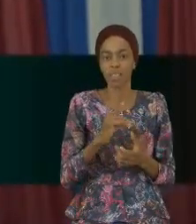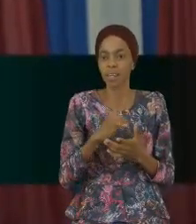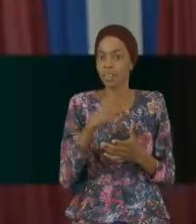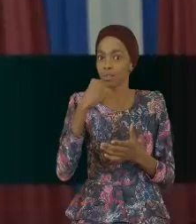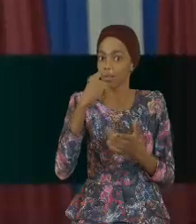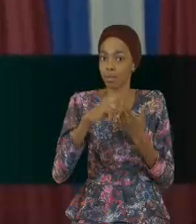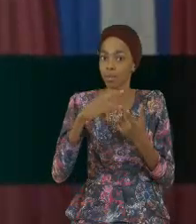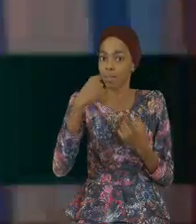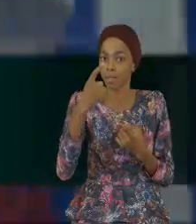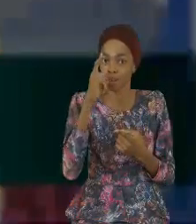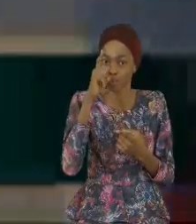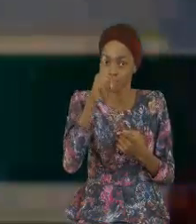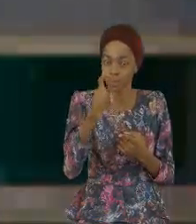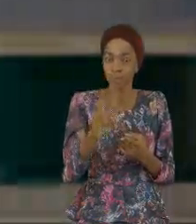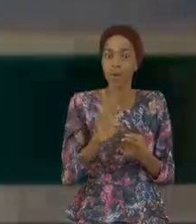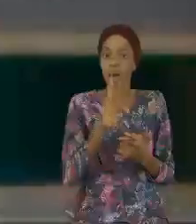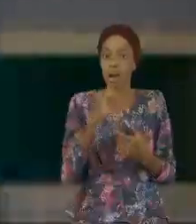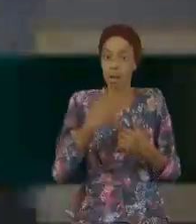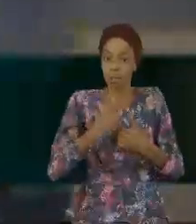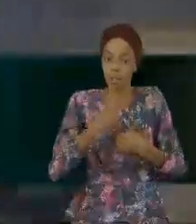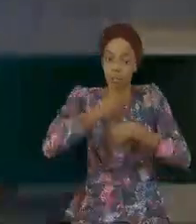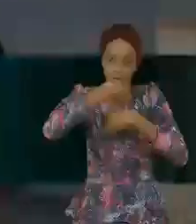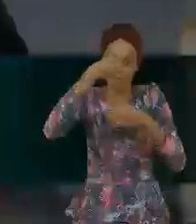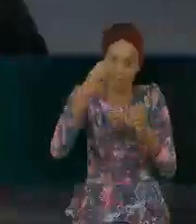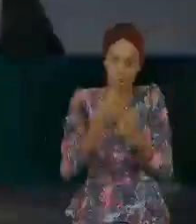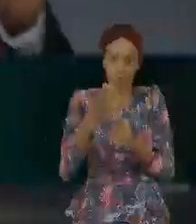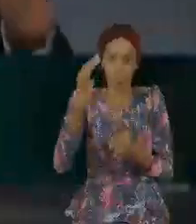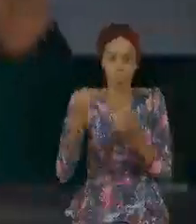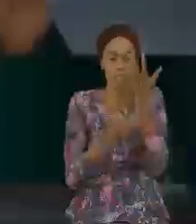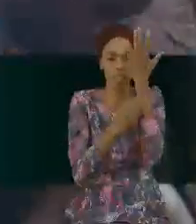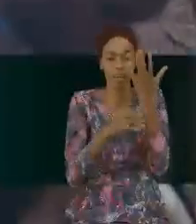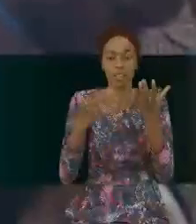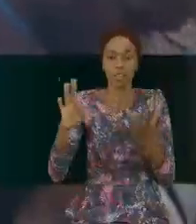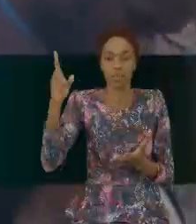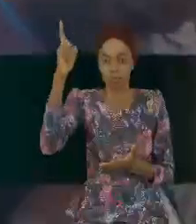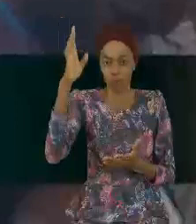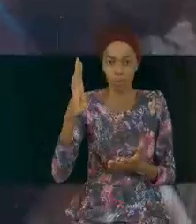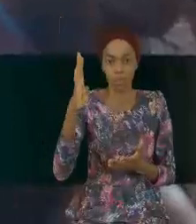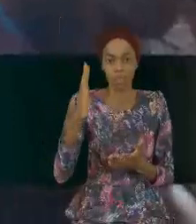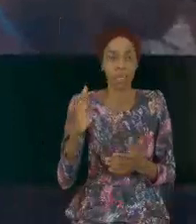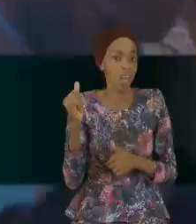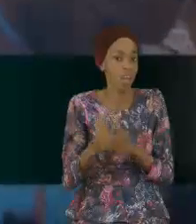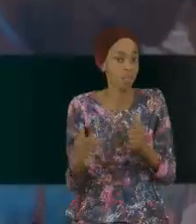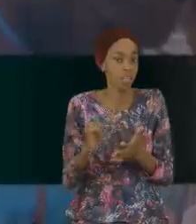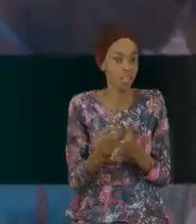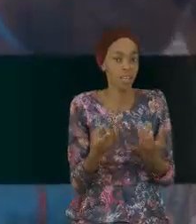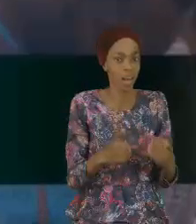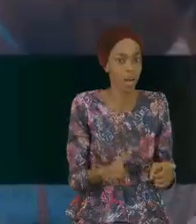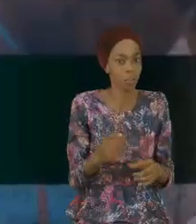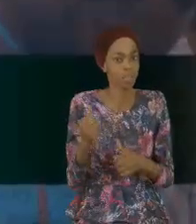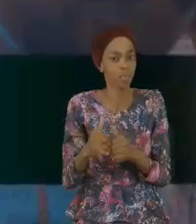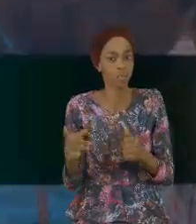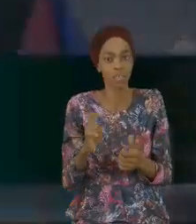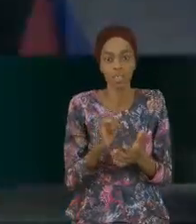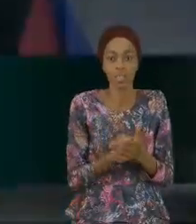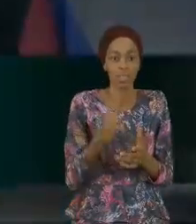say, you are being formed by the hand of the Almighty. Yeah. Everything that happens, everything you go through,